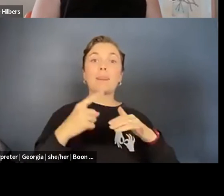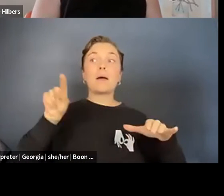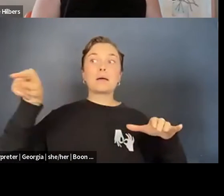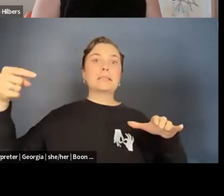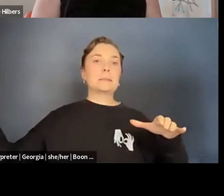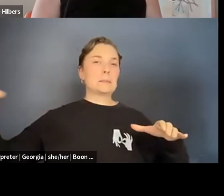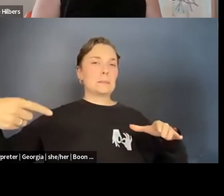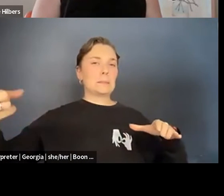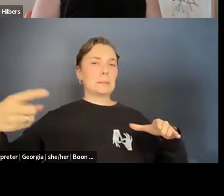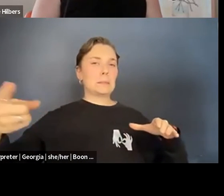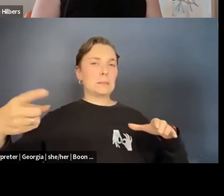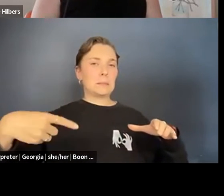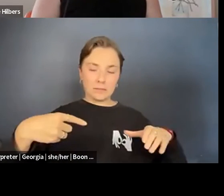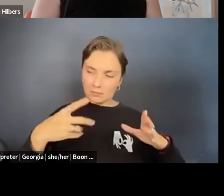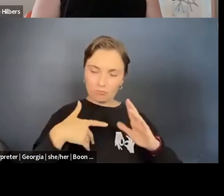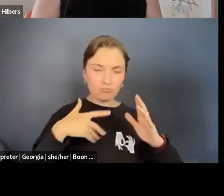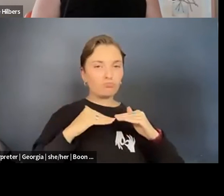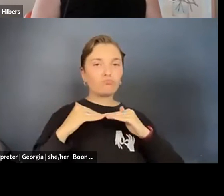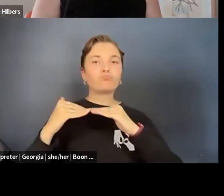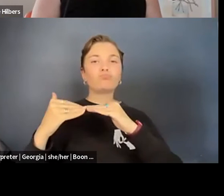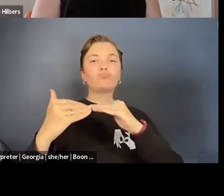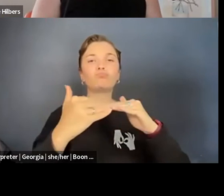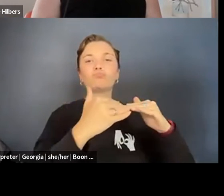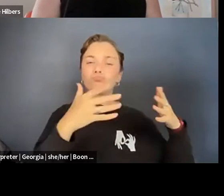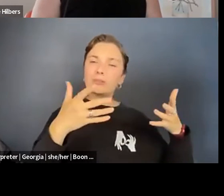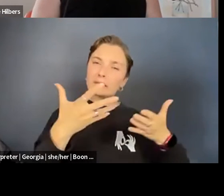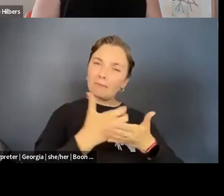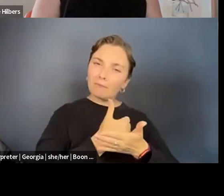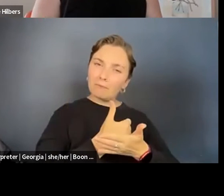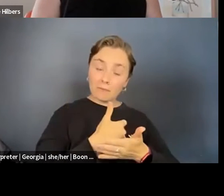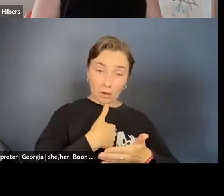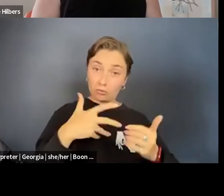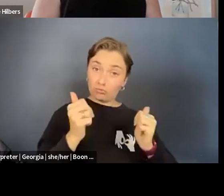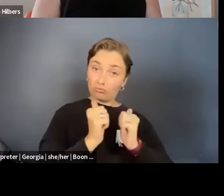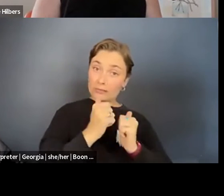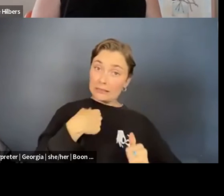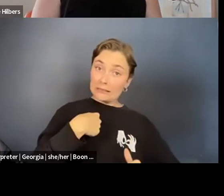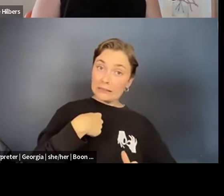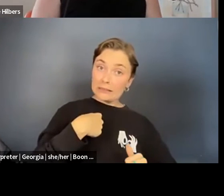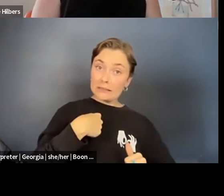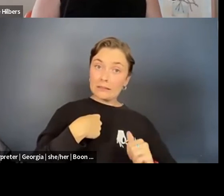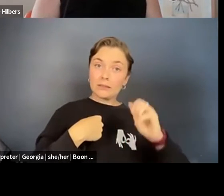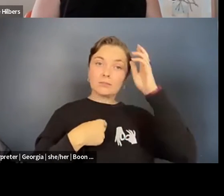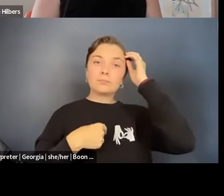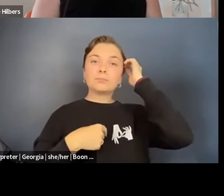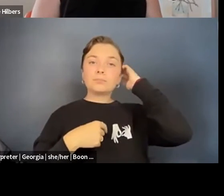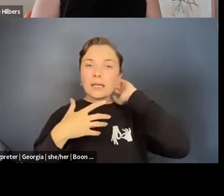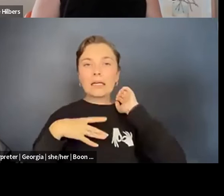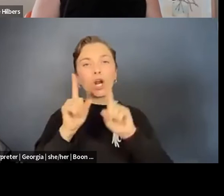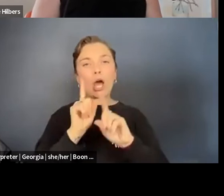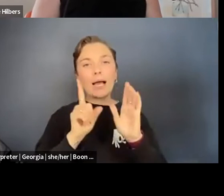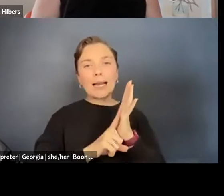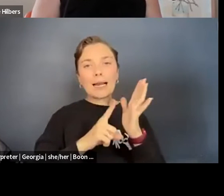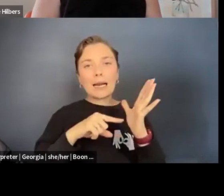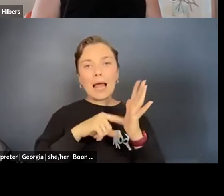or offering that allows us to work within that. Would you agree with that? Does it need to have that lateral